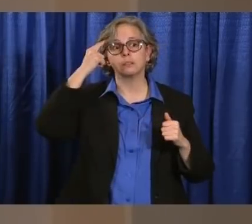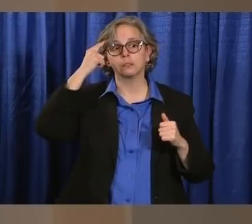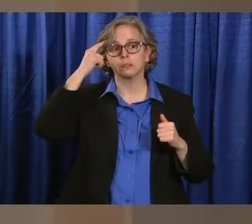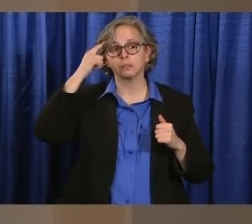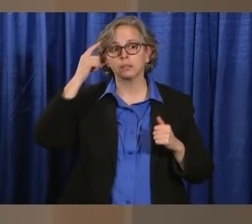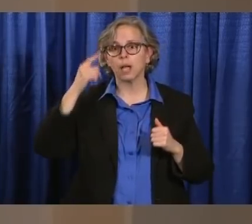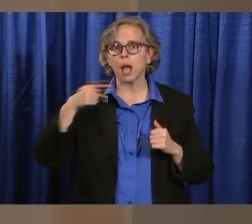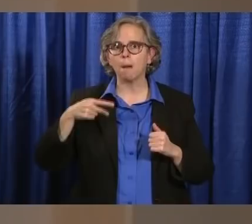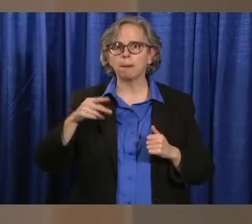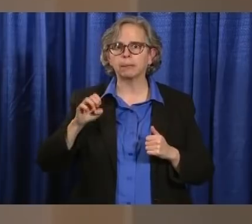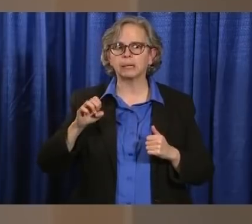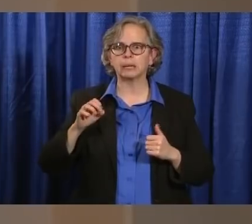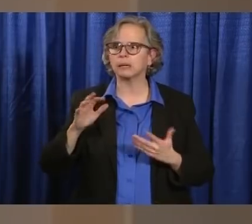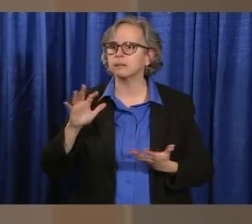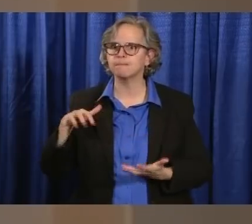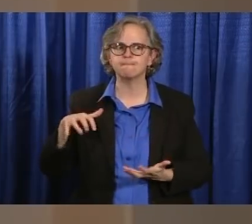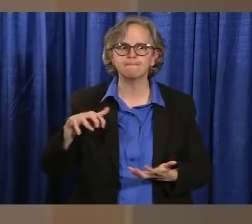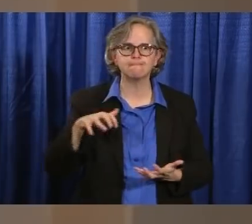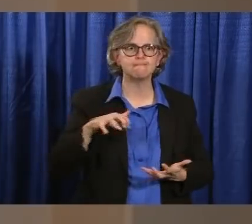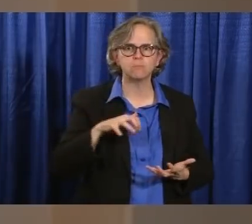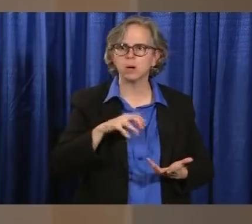that we need for our healthcare